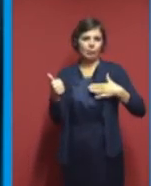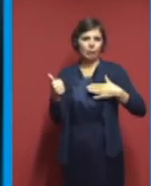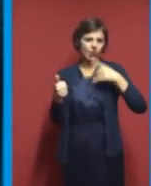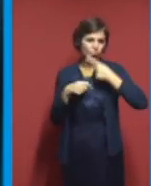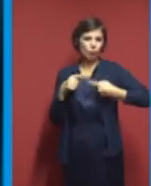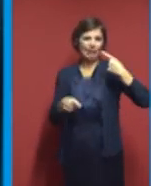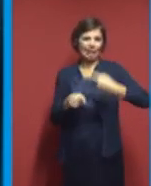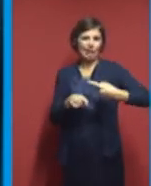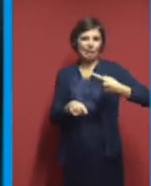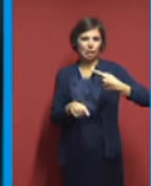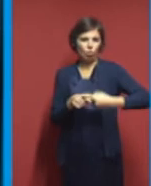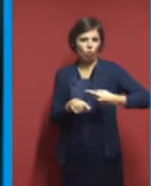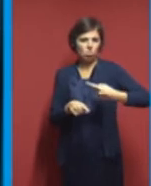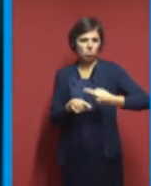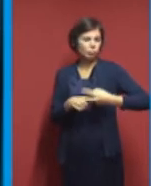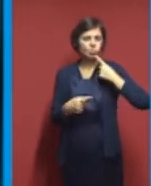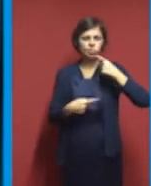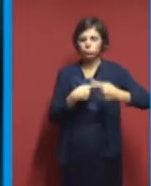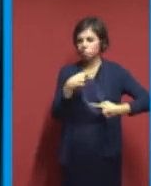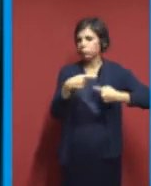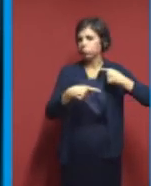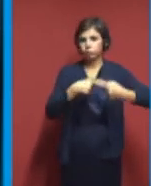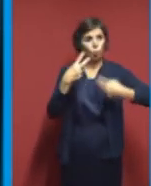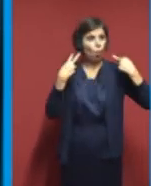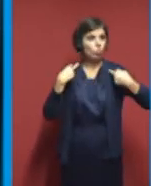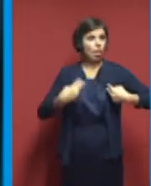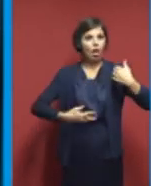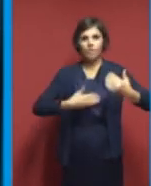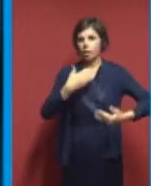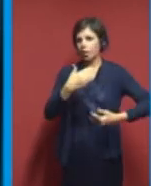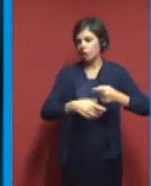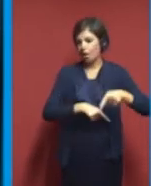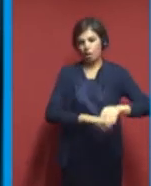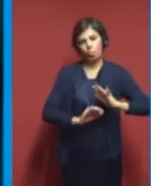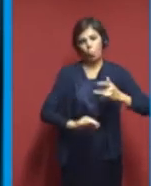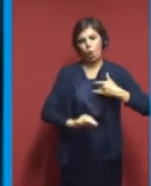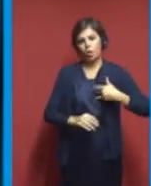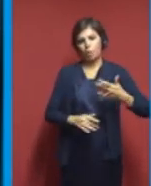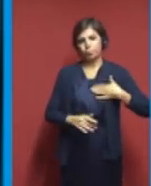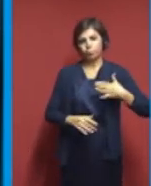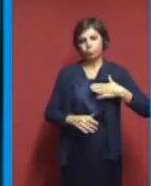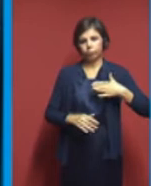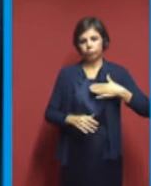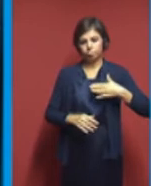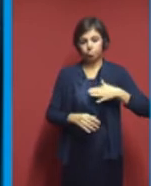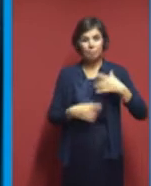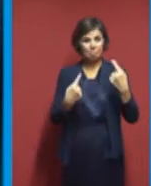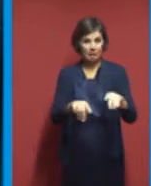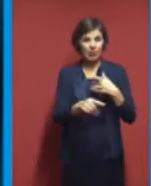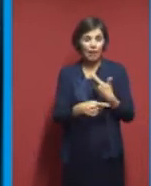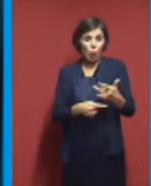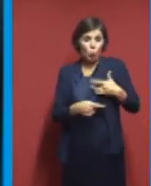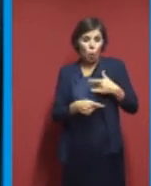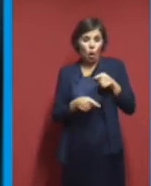in a lifetime, never pausing to rest. So not surprisingly, that makes heart cells pretty greedy. So they need to beat. So we